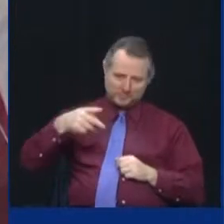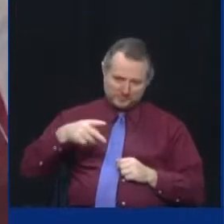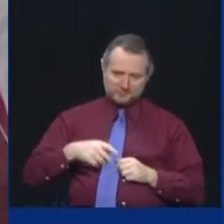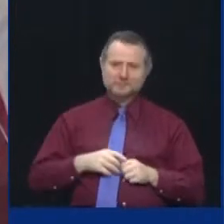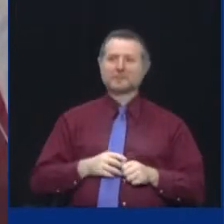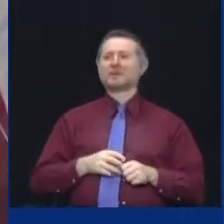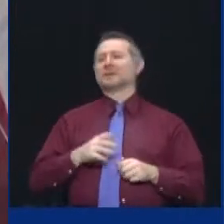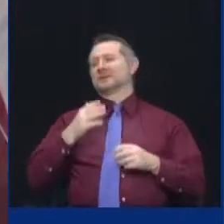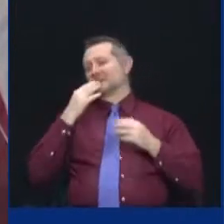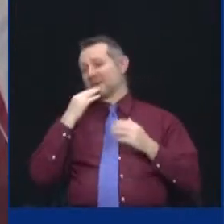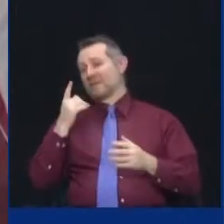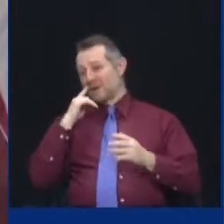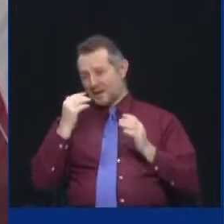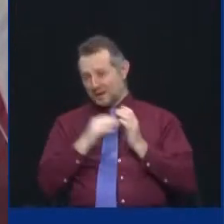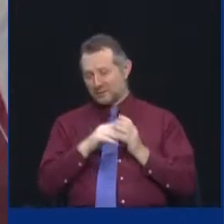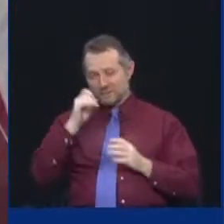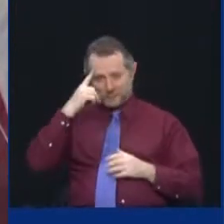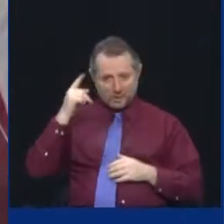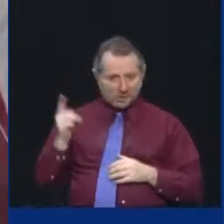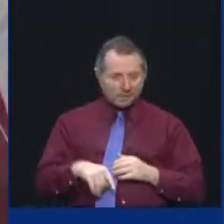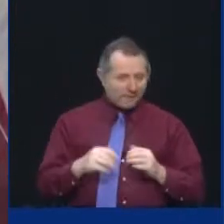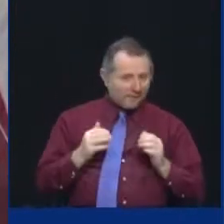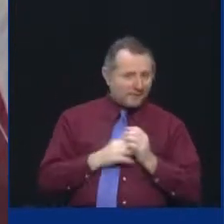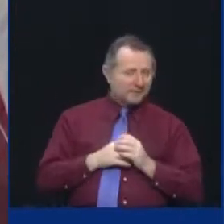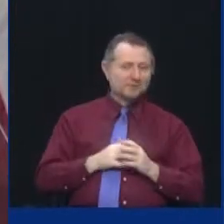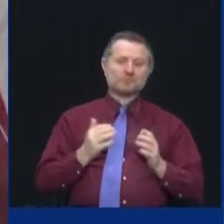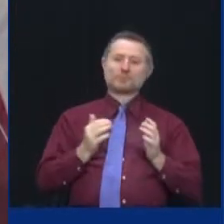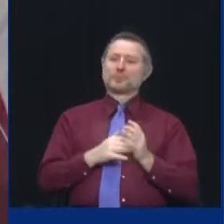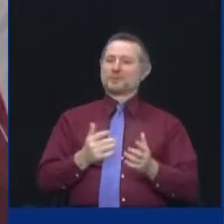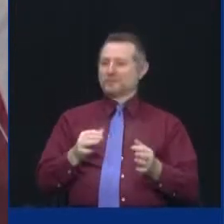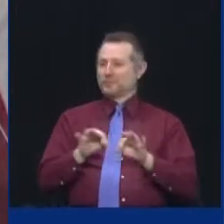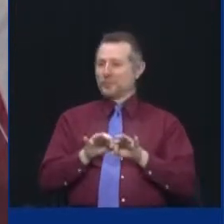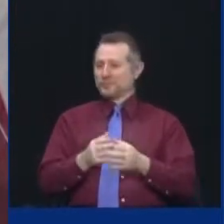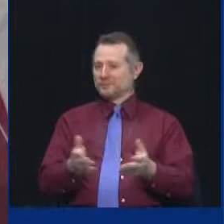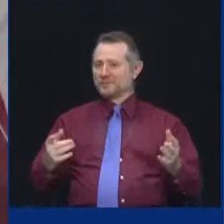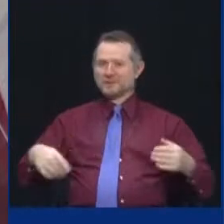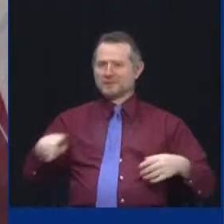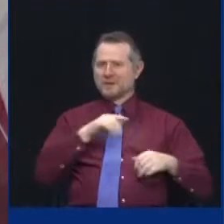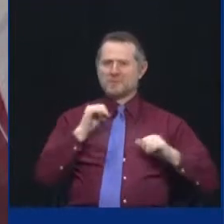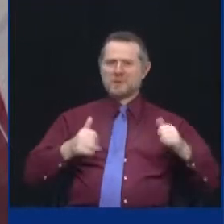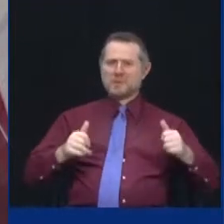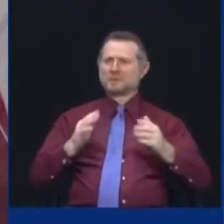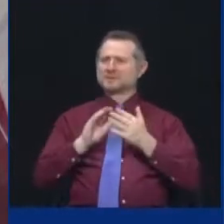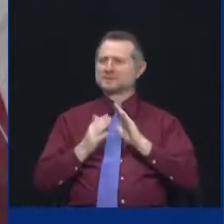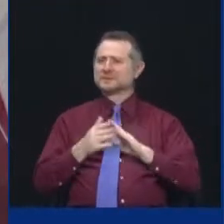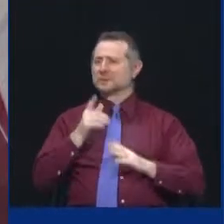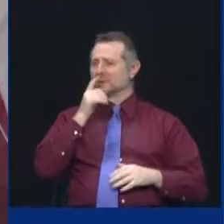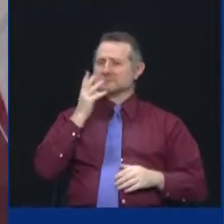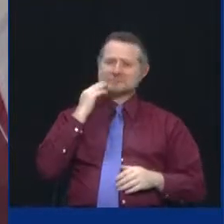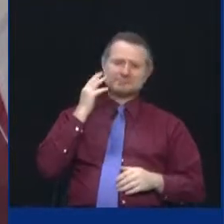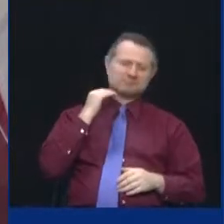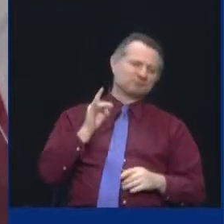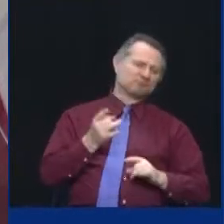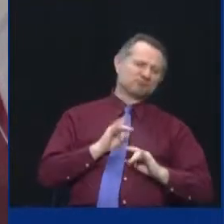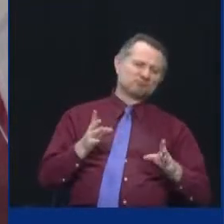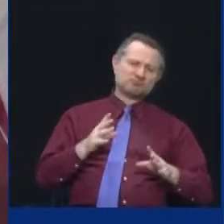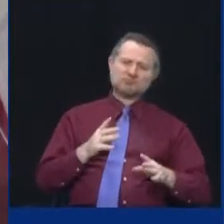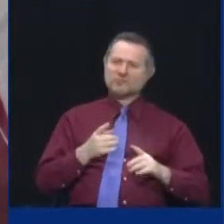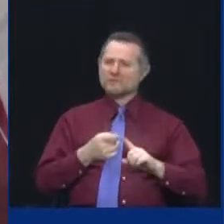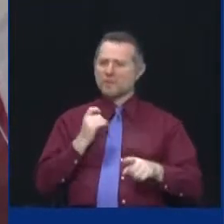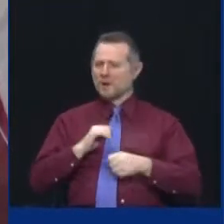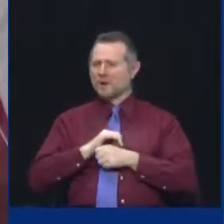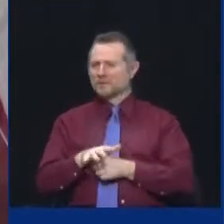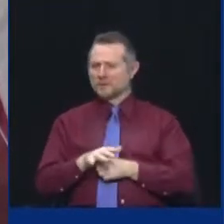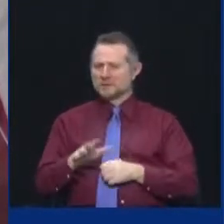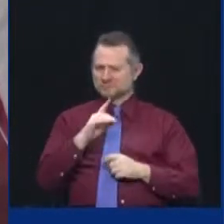again today, making sure that Buffalo and all communities hardest hit by the pandemic are getting the resources